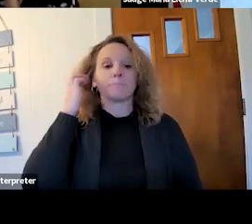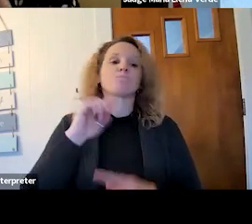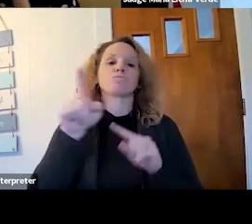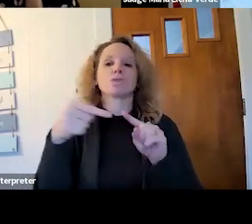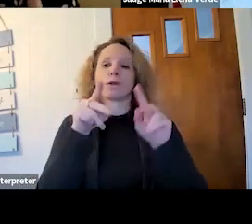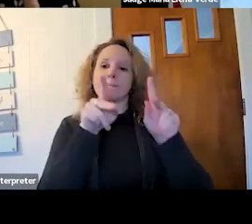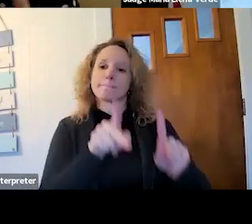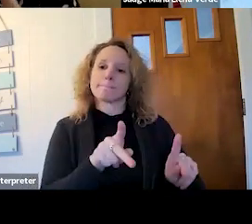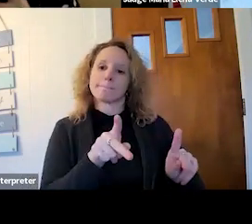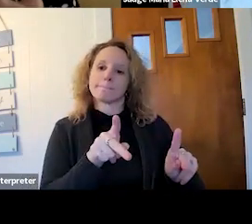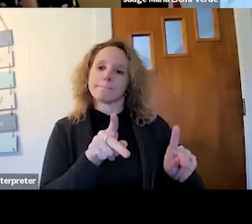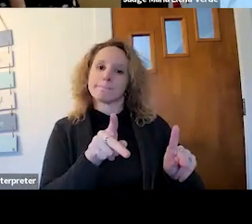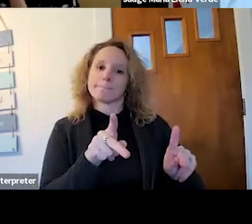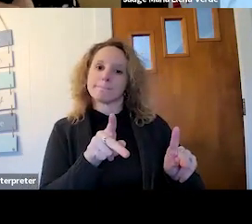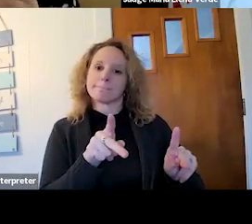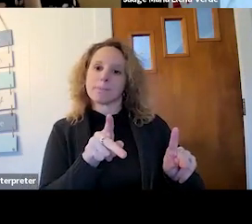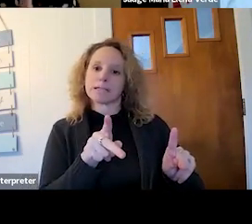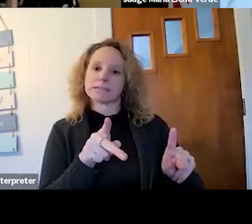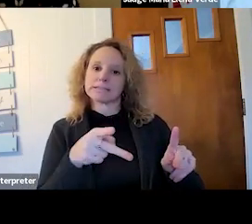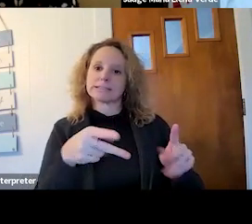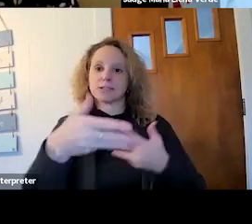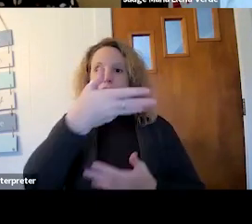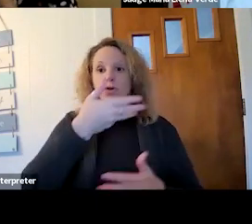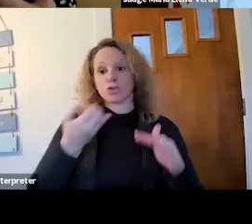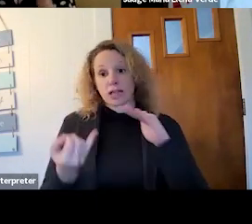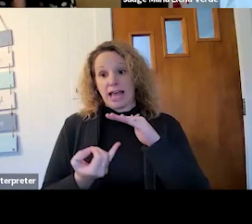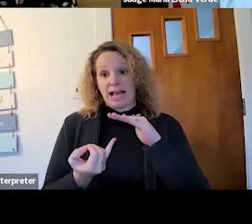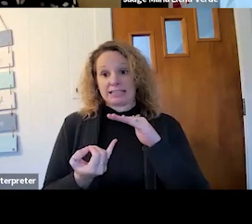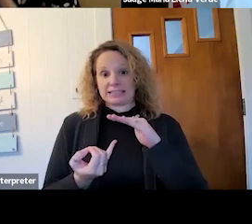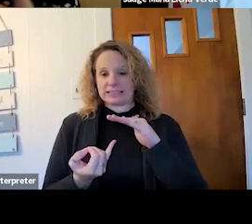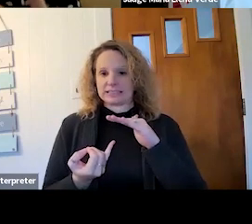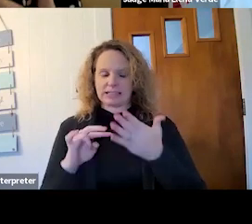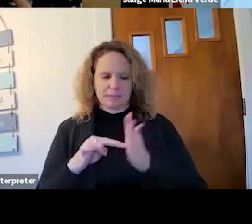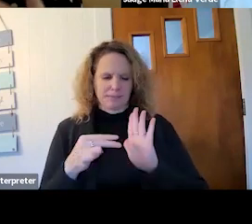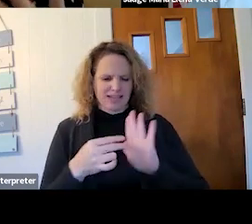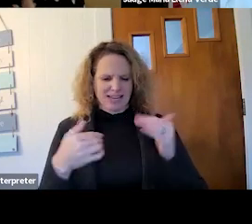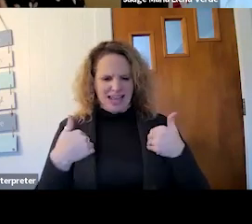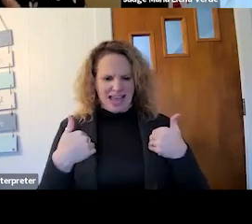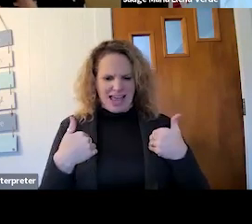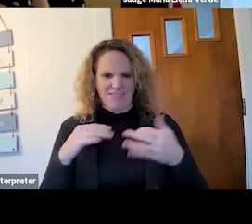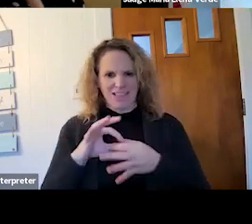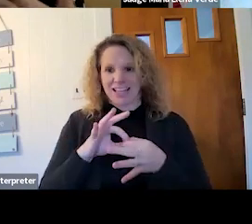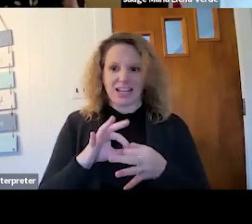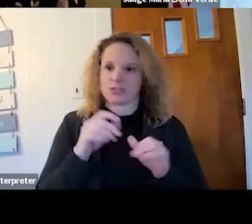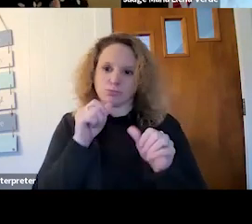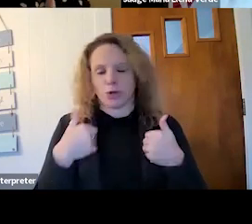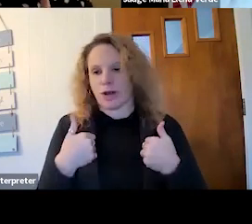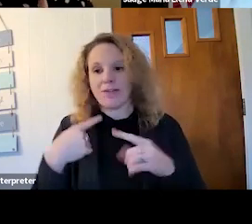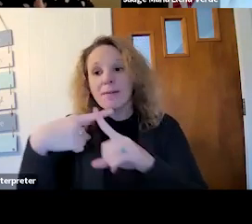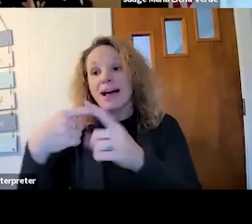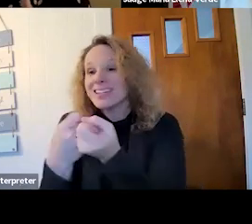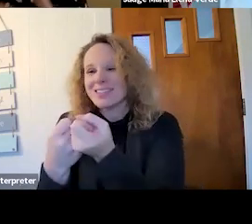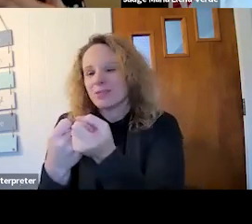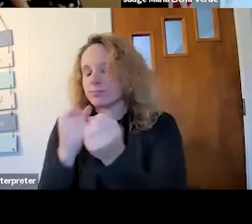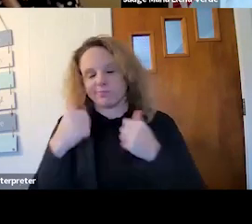a person perceives that they are socially isolated, they do not have that social network connection, those positive support